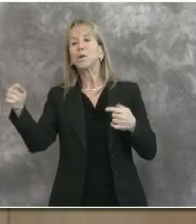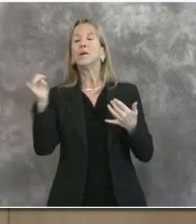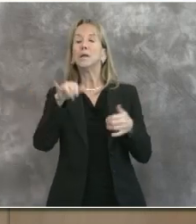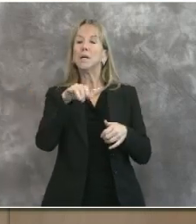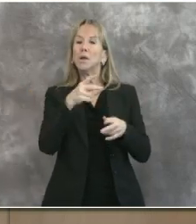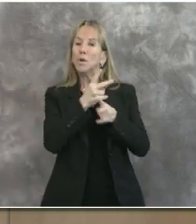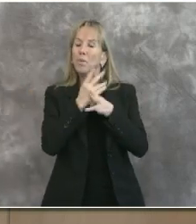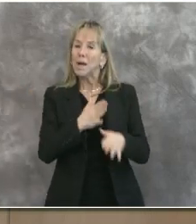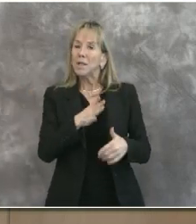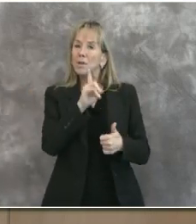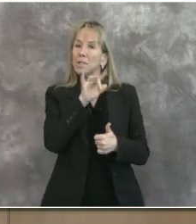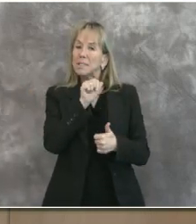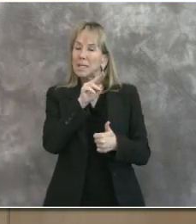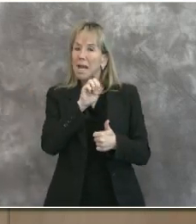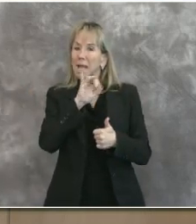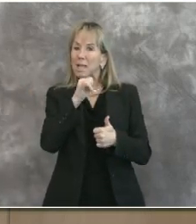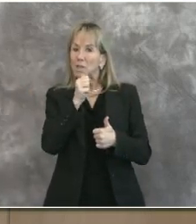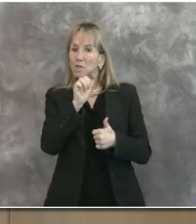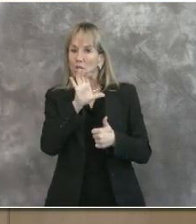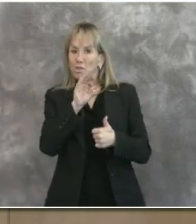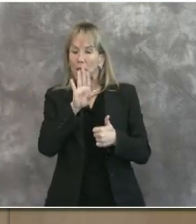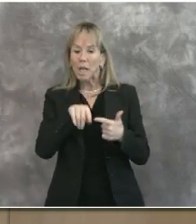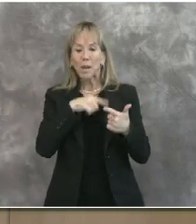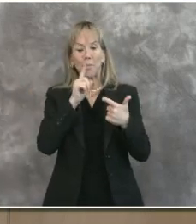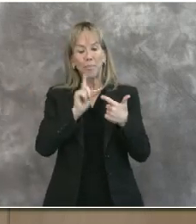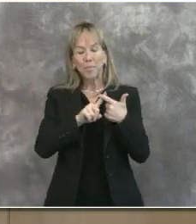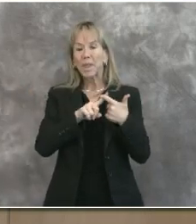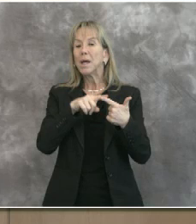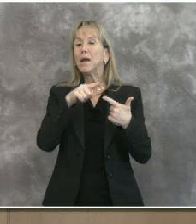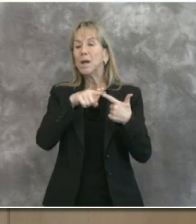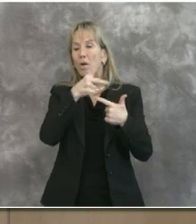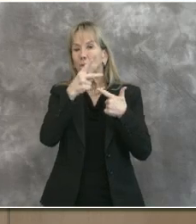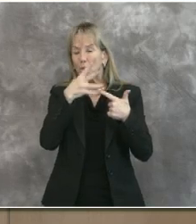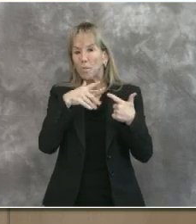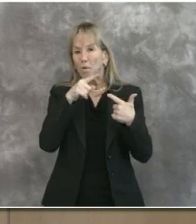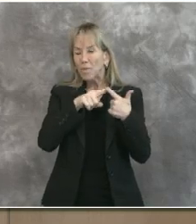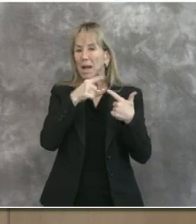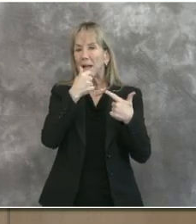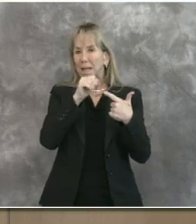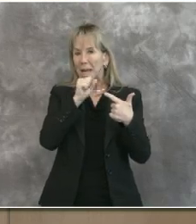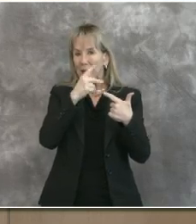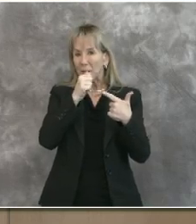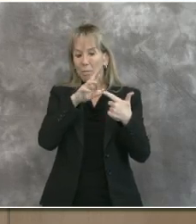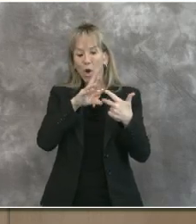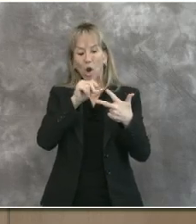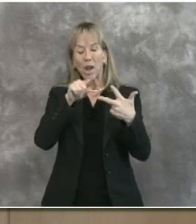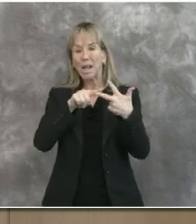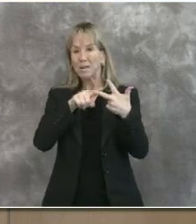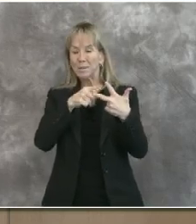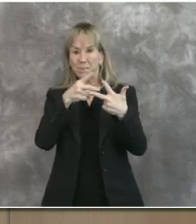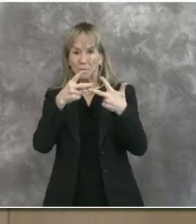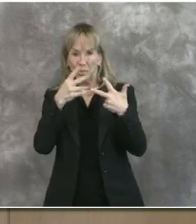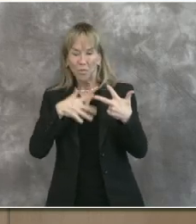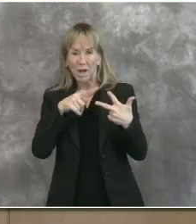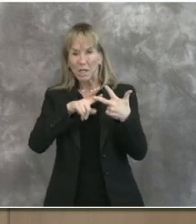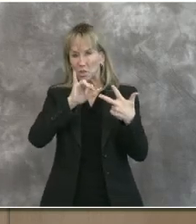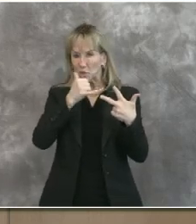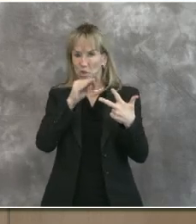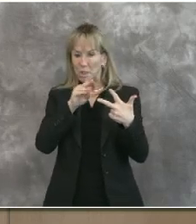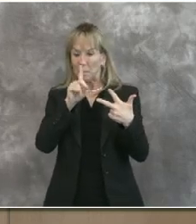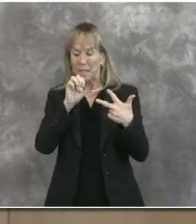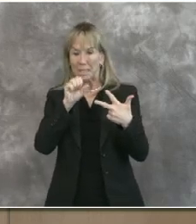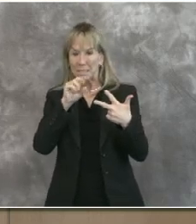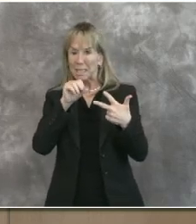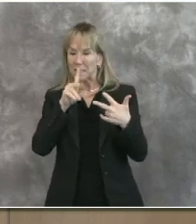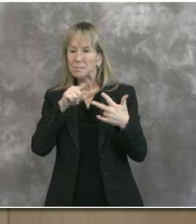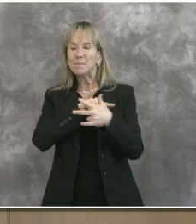Jacob, Supervisor Kristen Gaspar, and Vice Chair Jim Desmond, aren't busy in their districts. I can assure